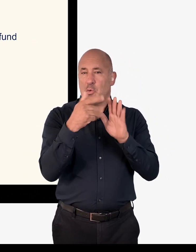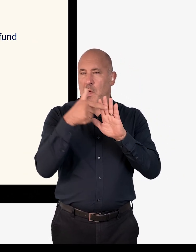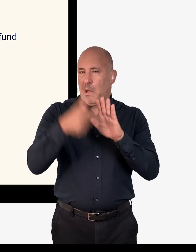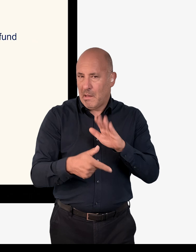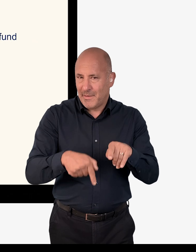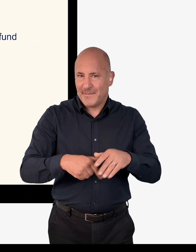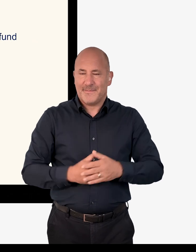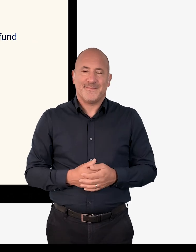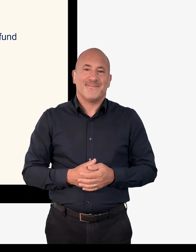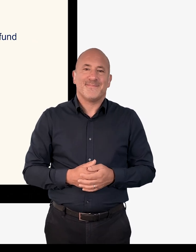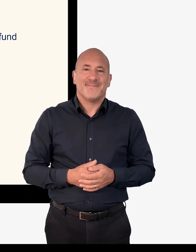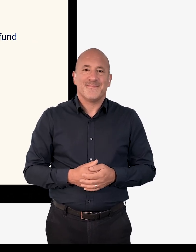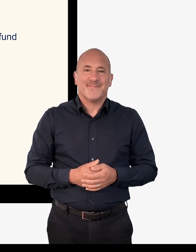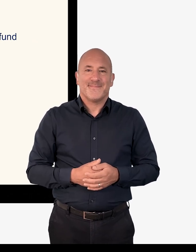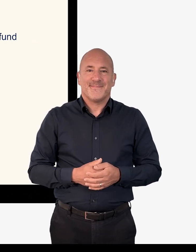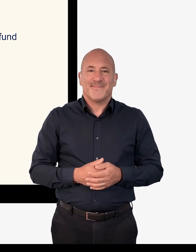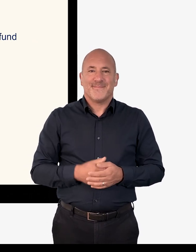about each section.